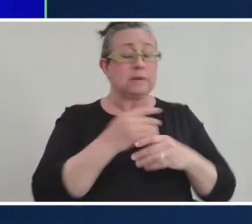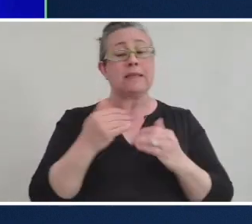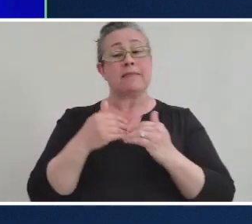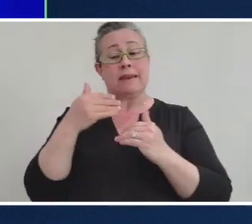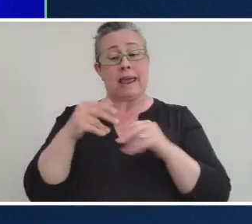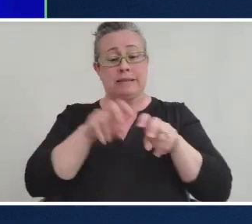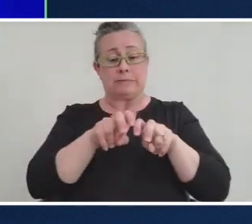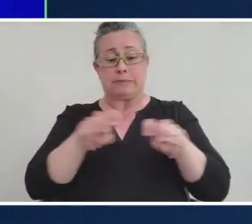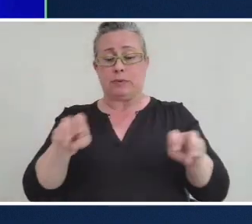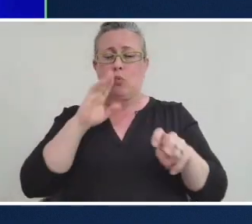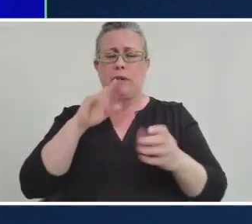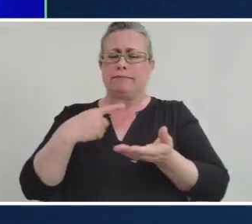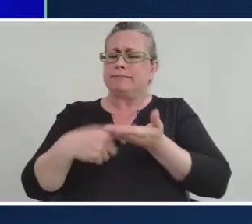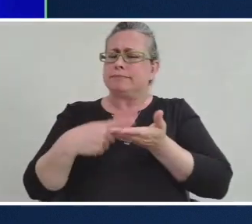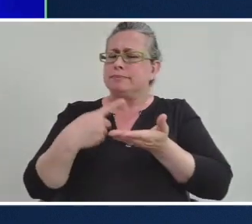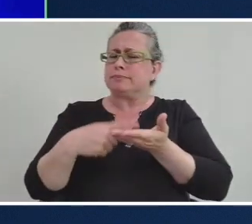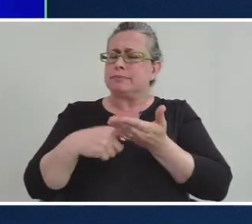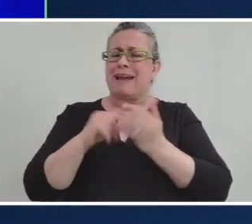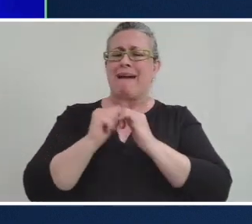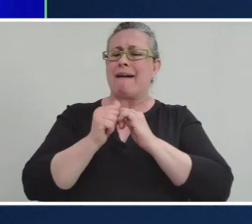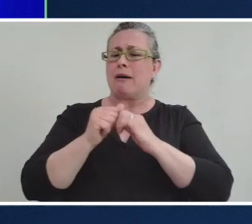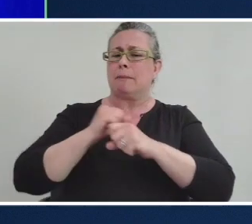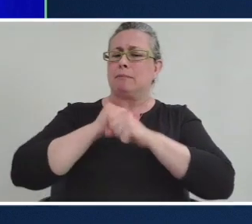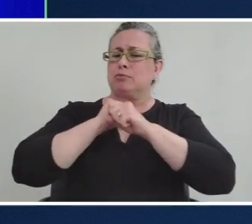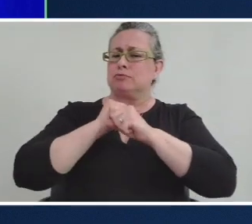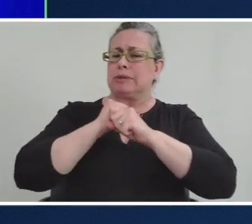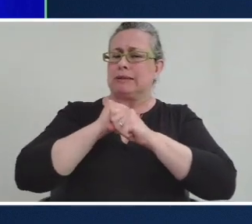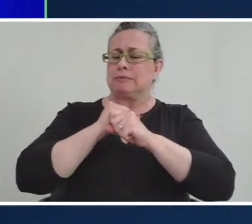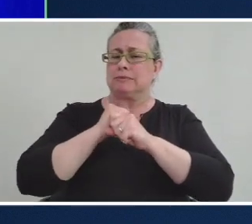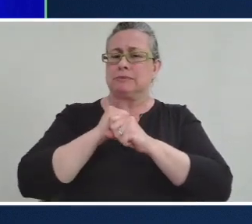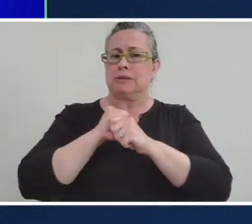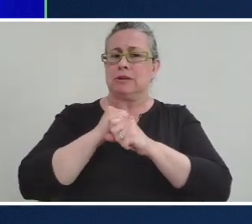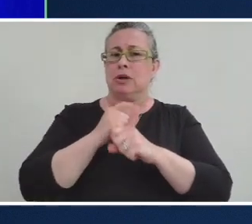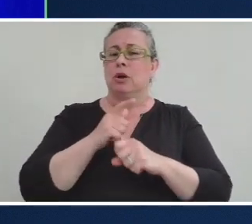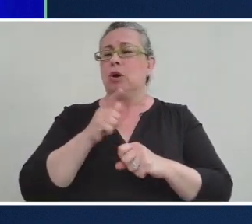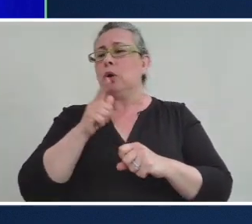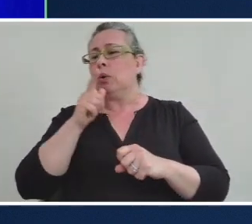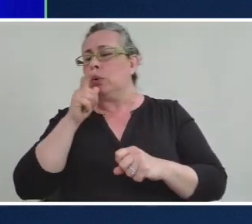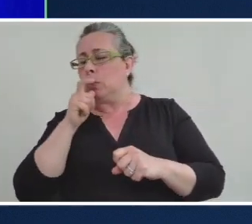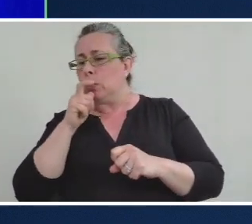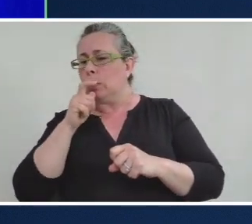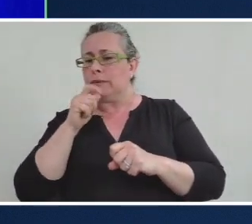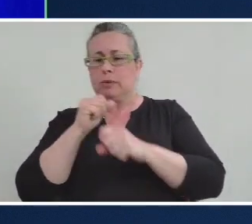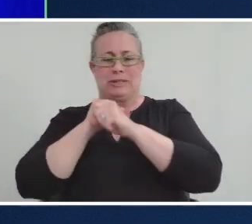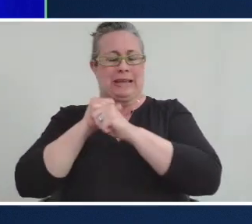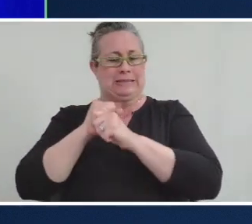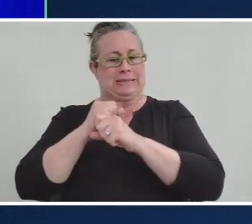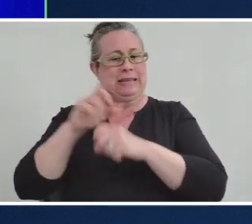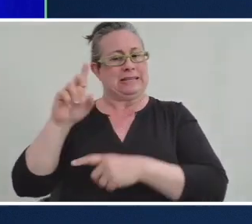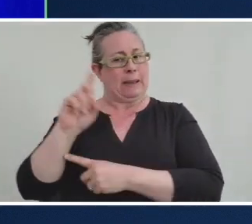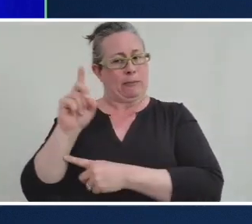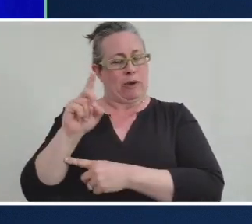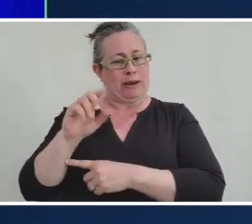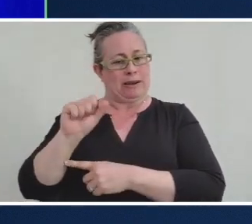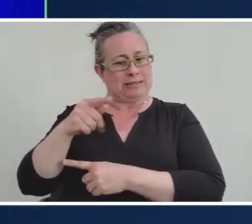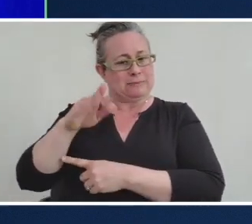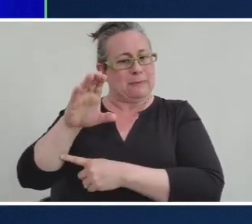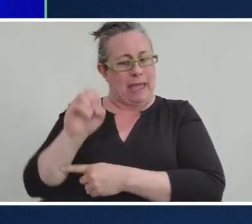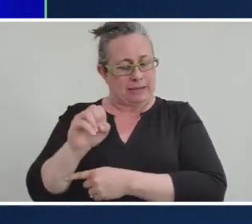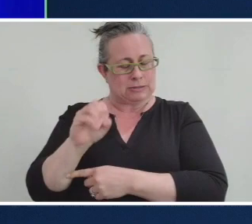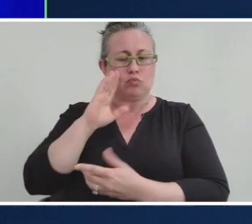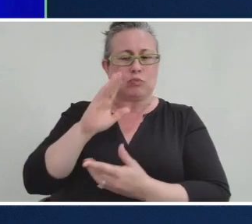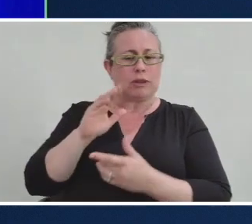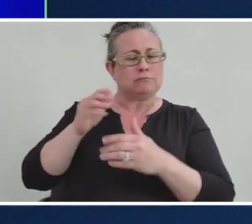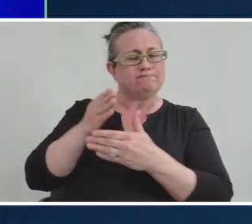the importance of protecting those that protect the democratic space and will share lessons learned in addressing